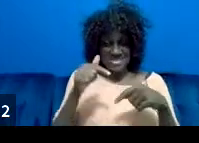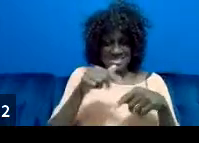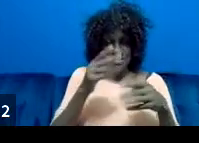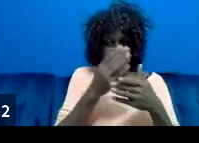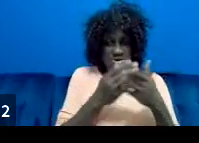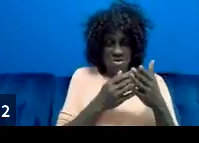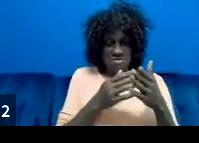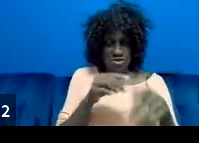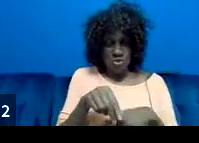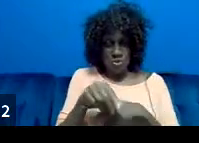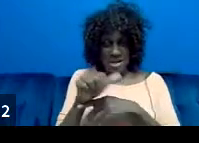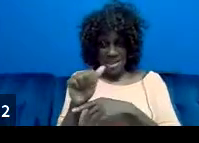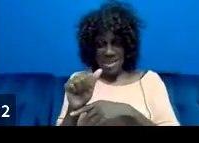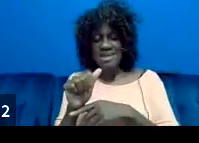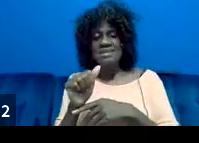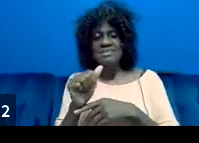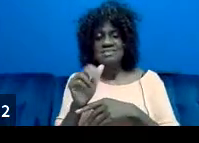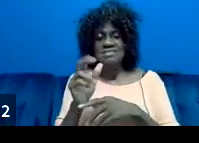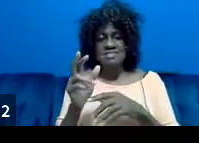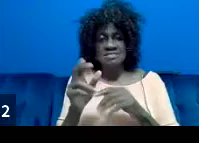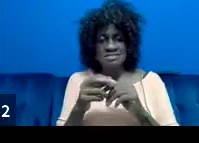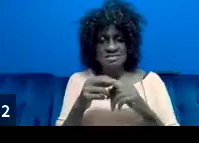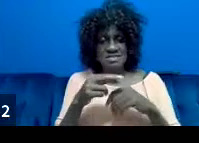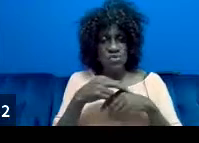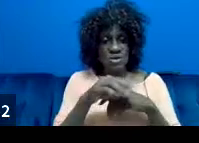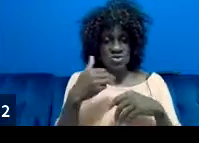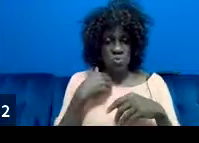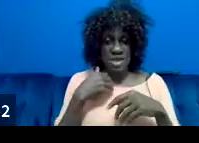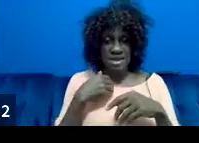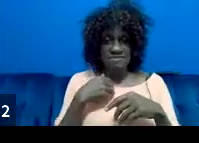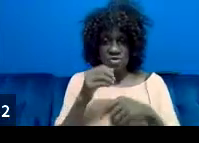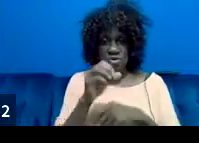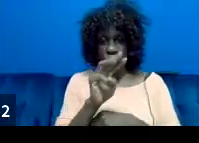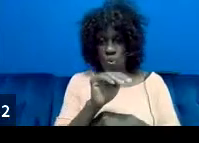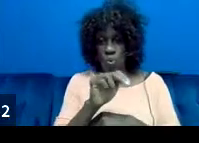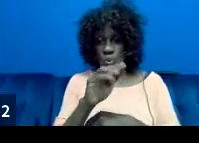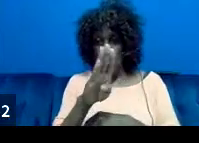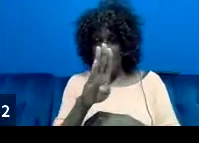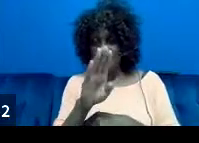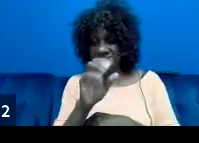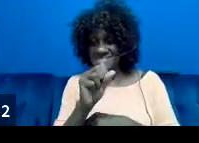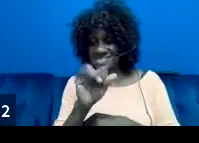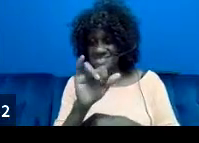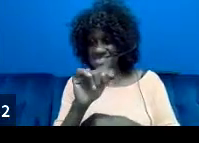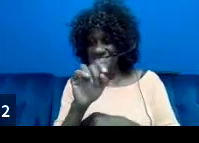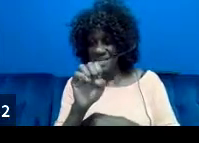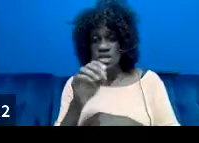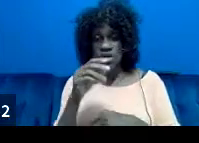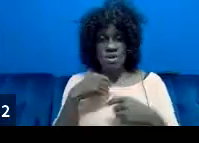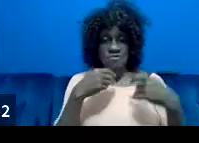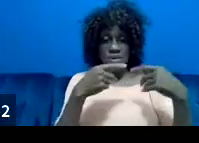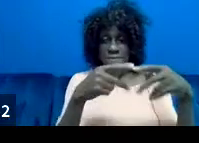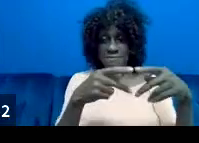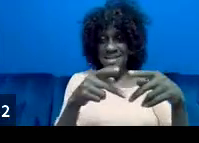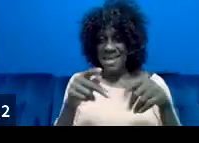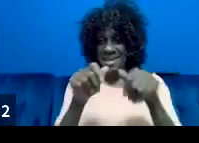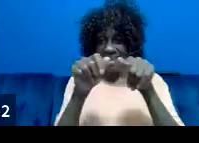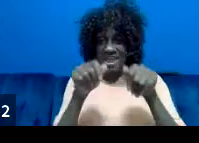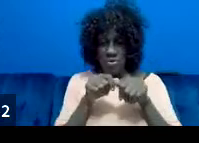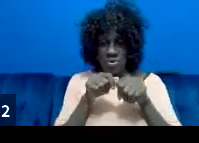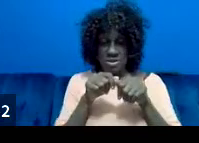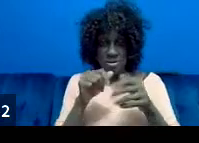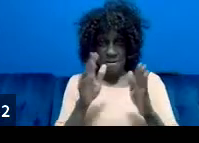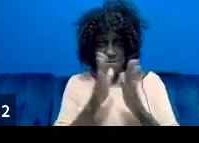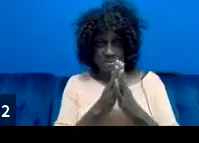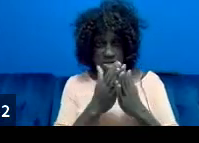about the references that we have on the Access Board's website. So we have that play area guide. And one of the